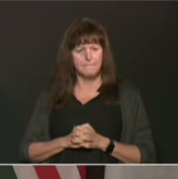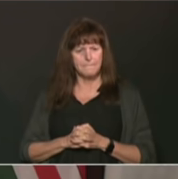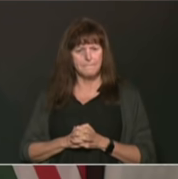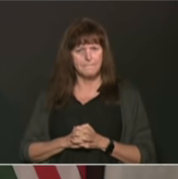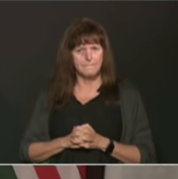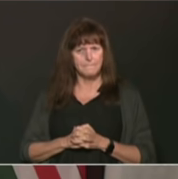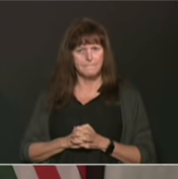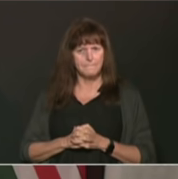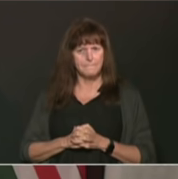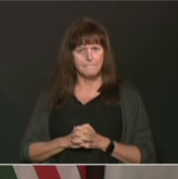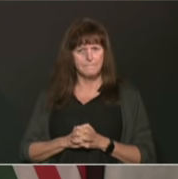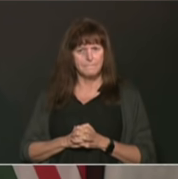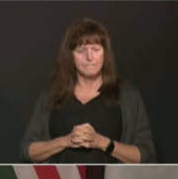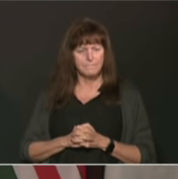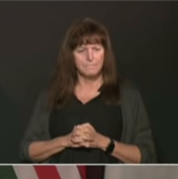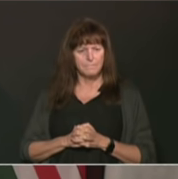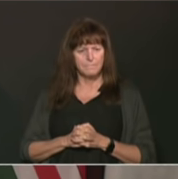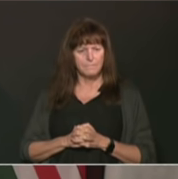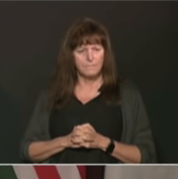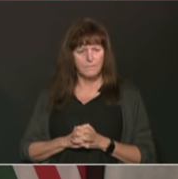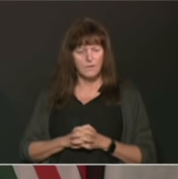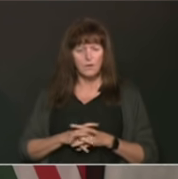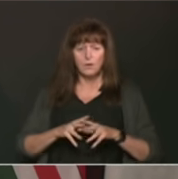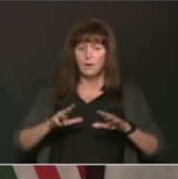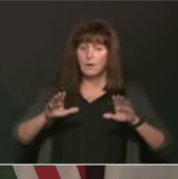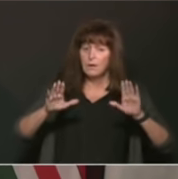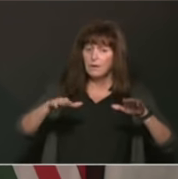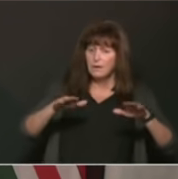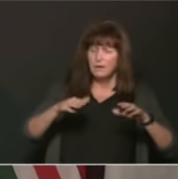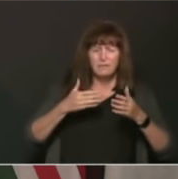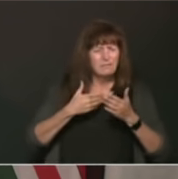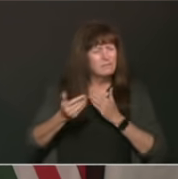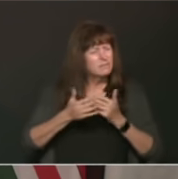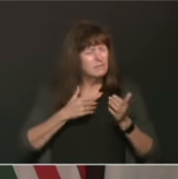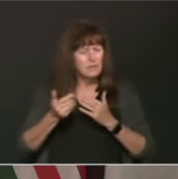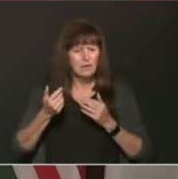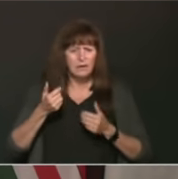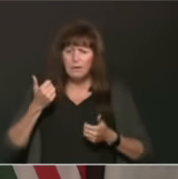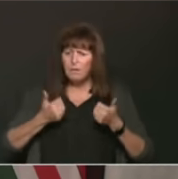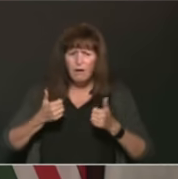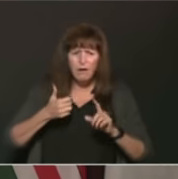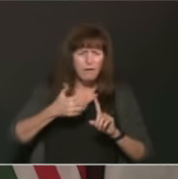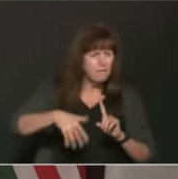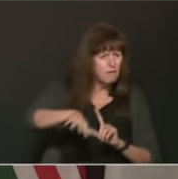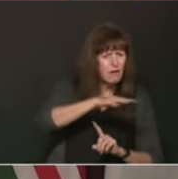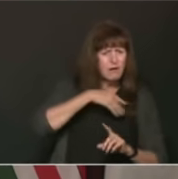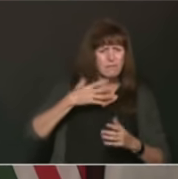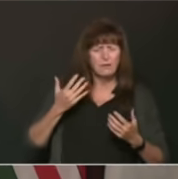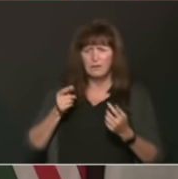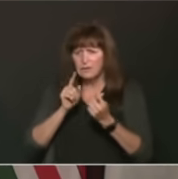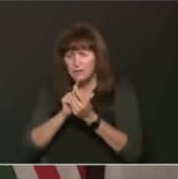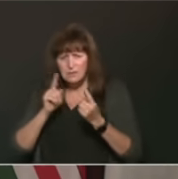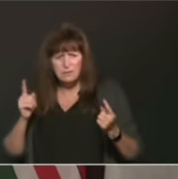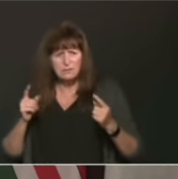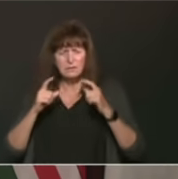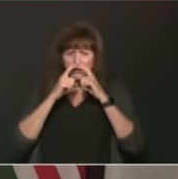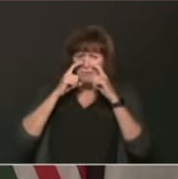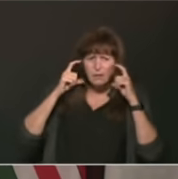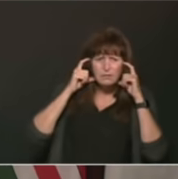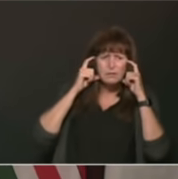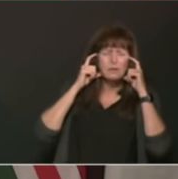keep your distance. You can wear a face covering and physically distance if you feel it is right for you,